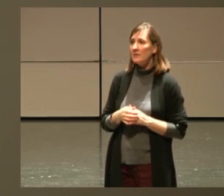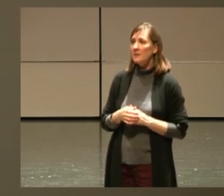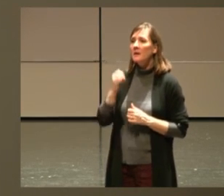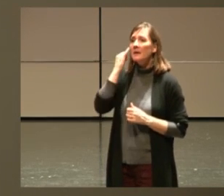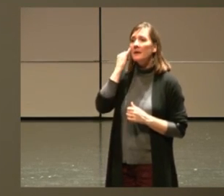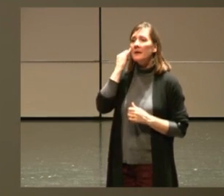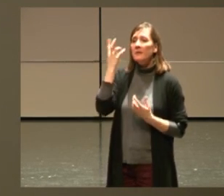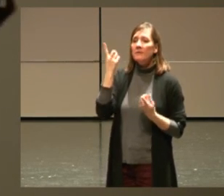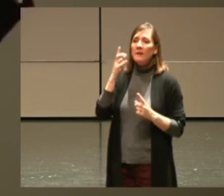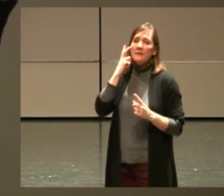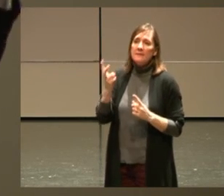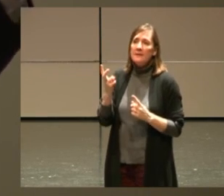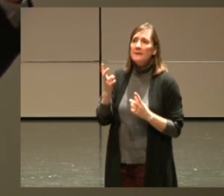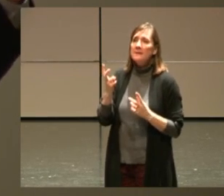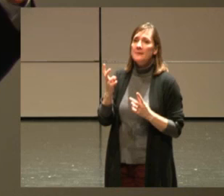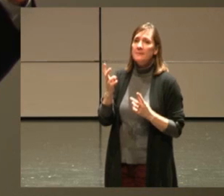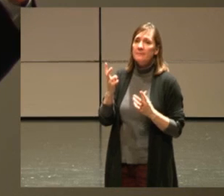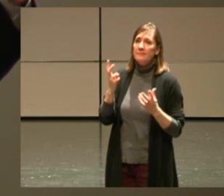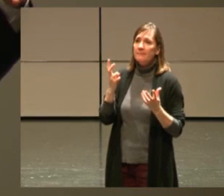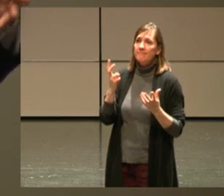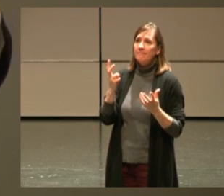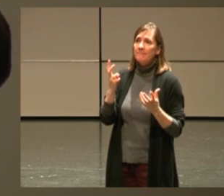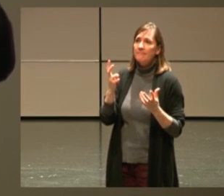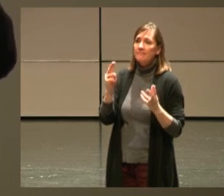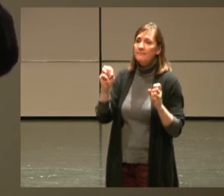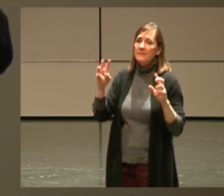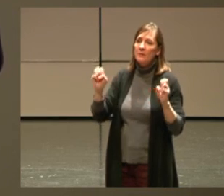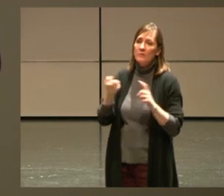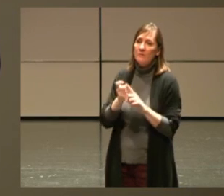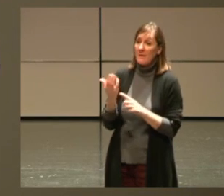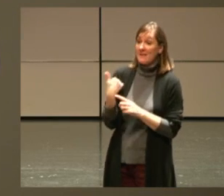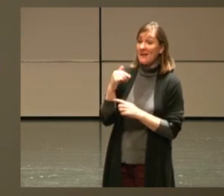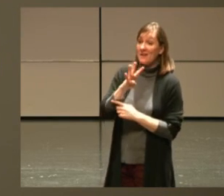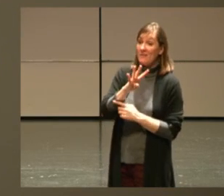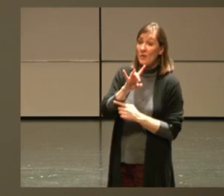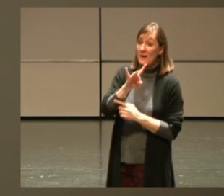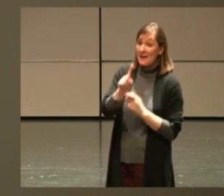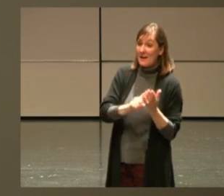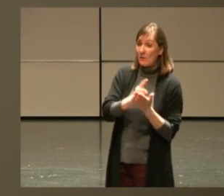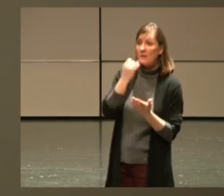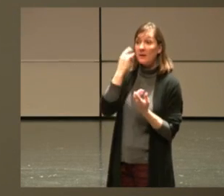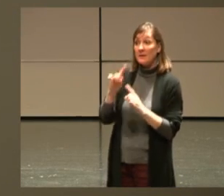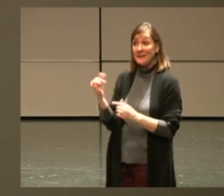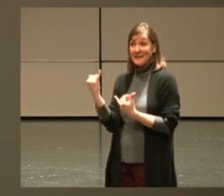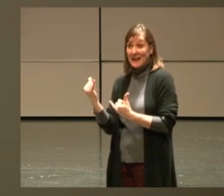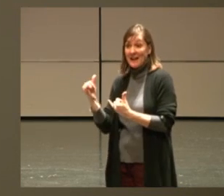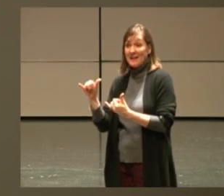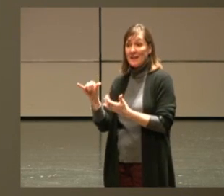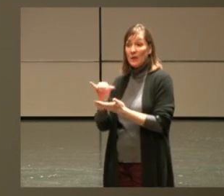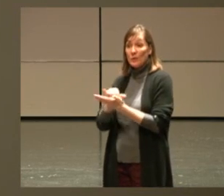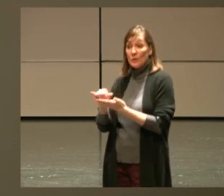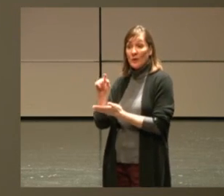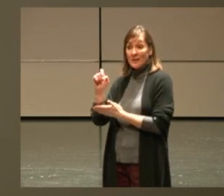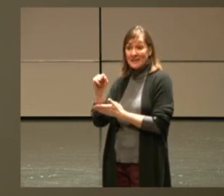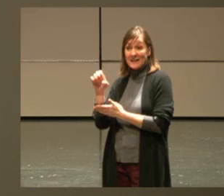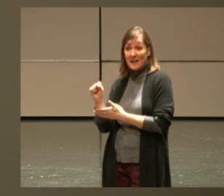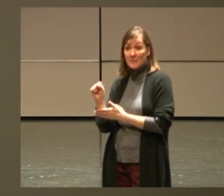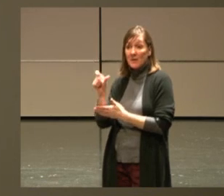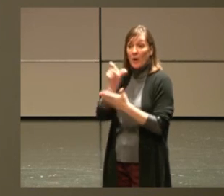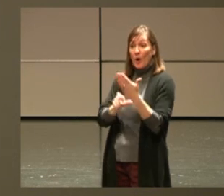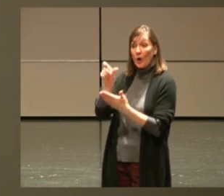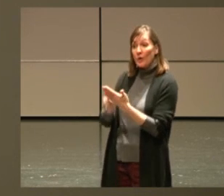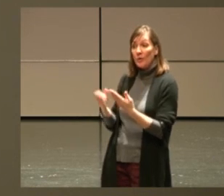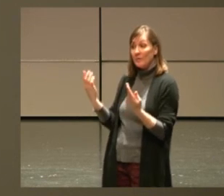as you talked about what's happening in the last 48 hours, what's happening today, if you look at the New York Times, has a series of articles that show both sides of